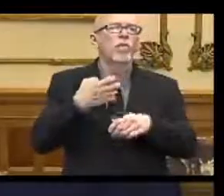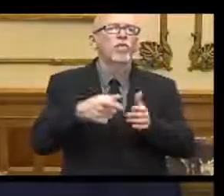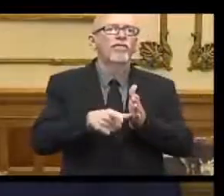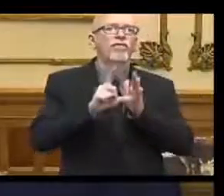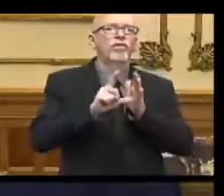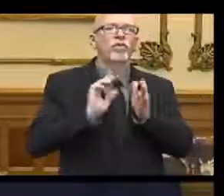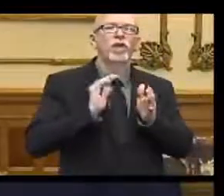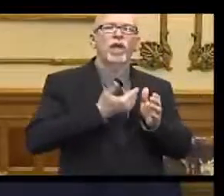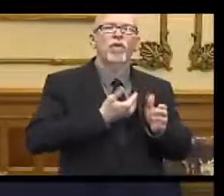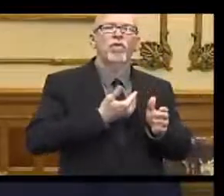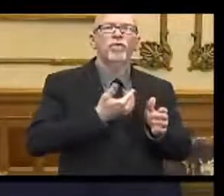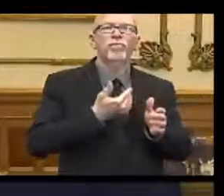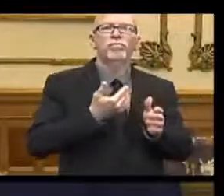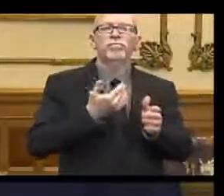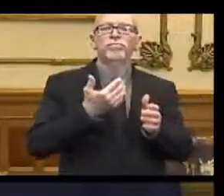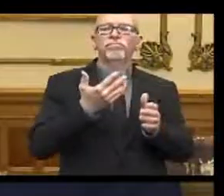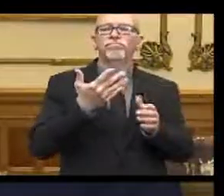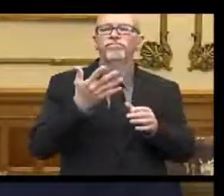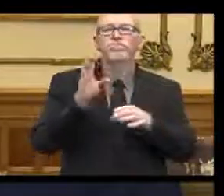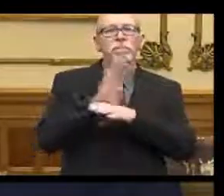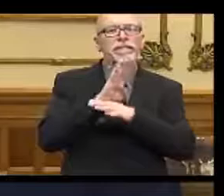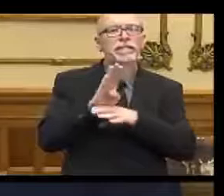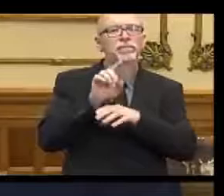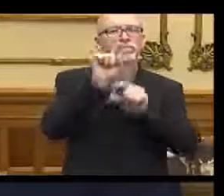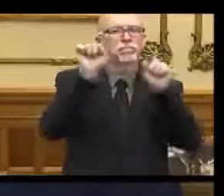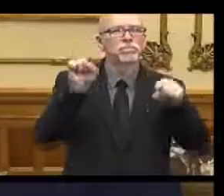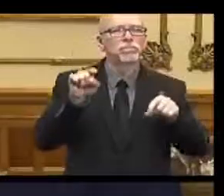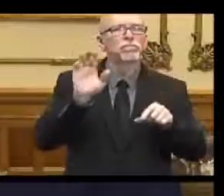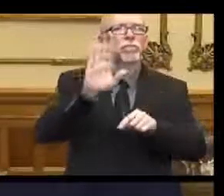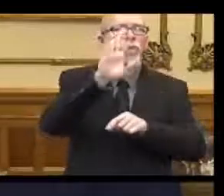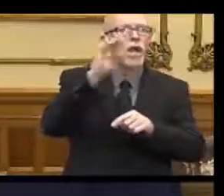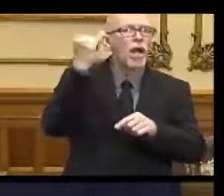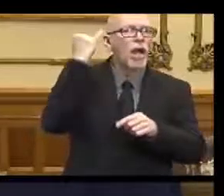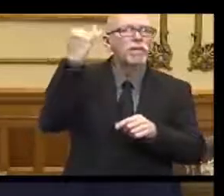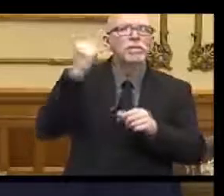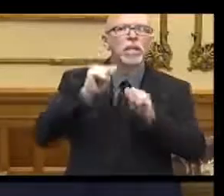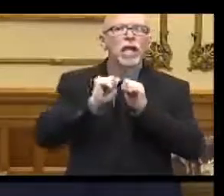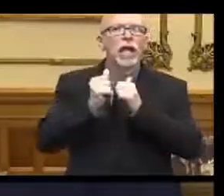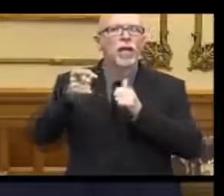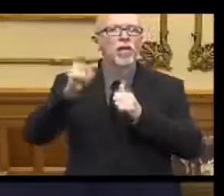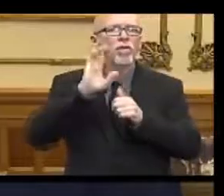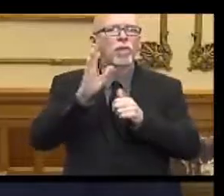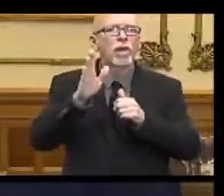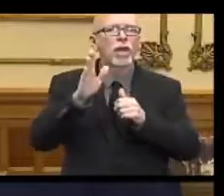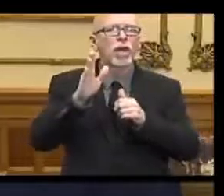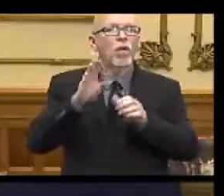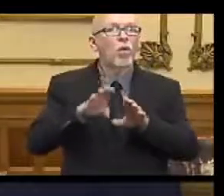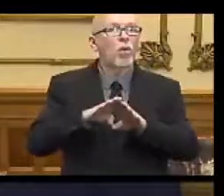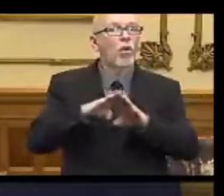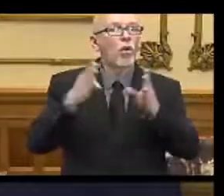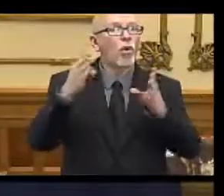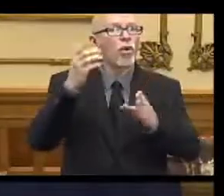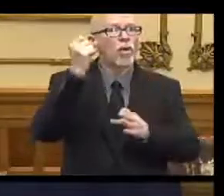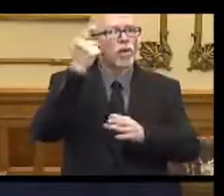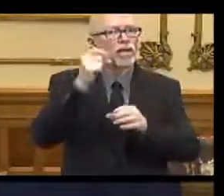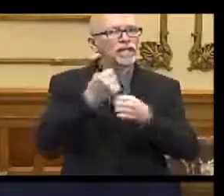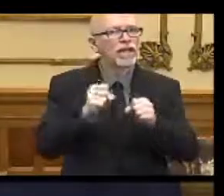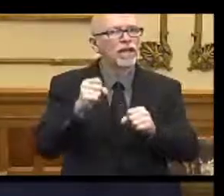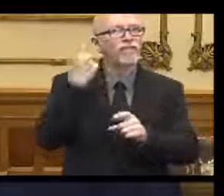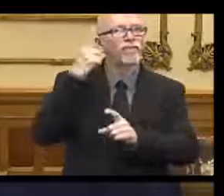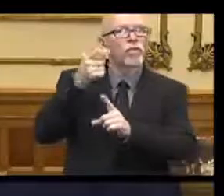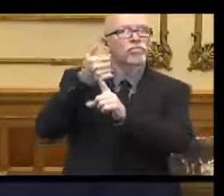our business sectors' ideas for how they will safely reopen for their own